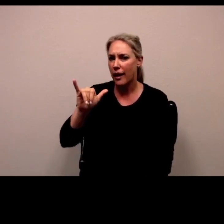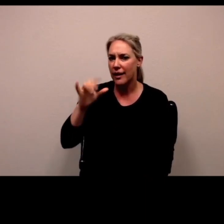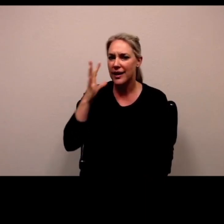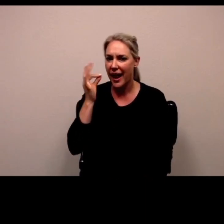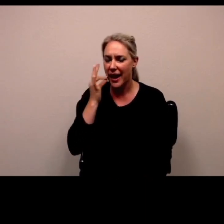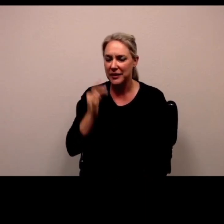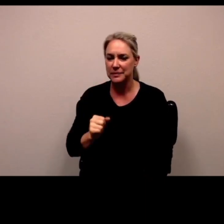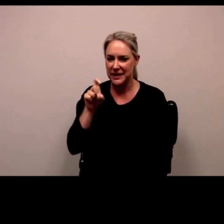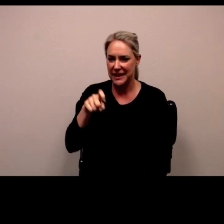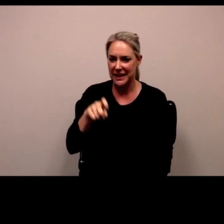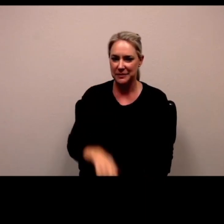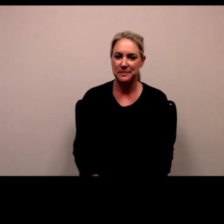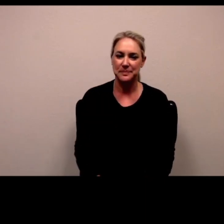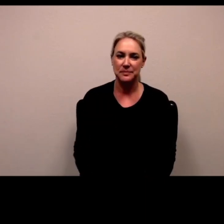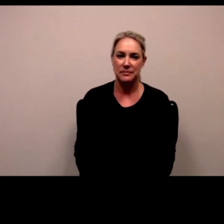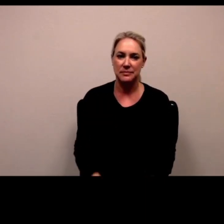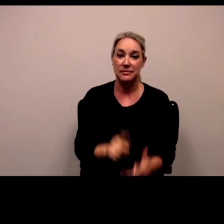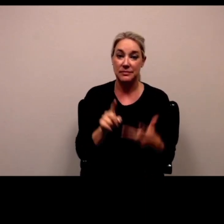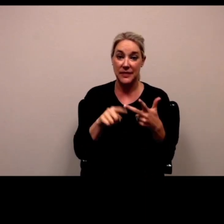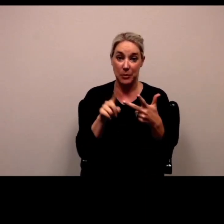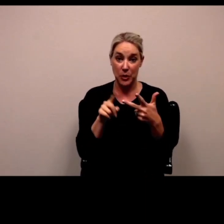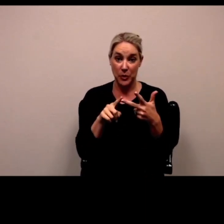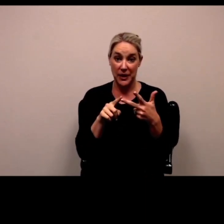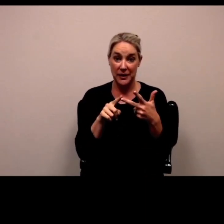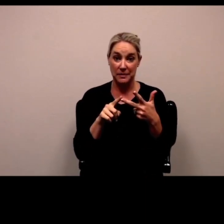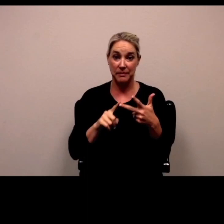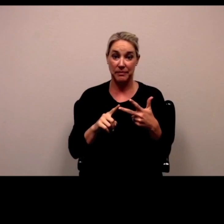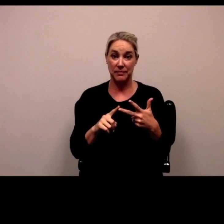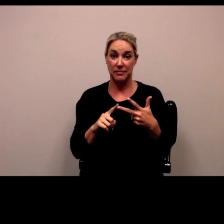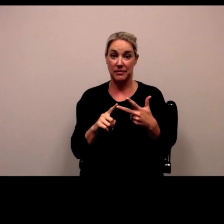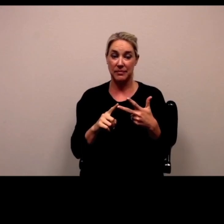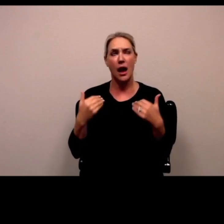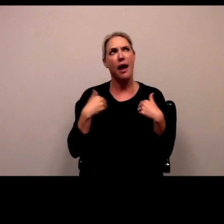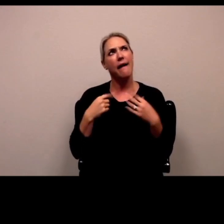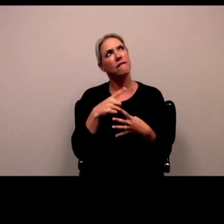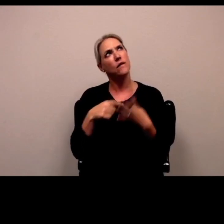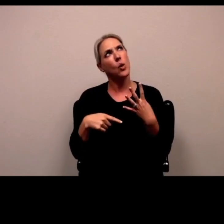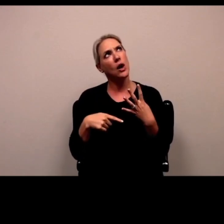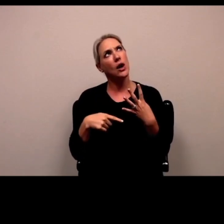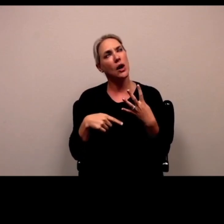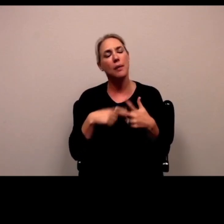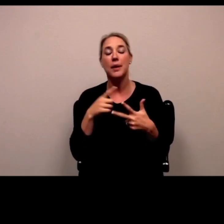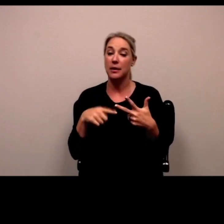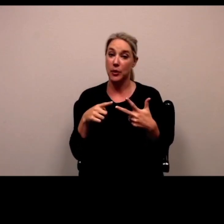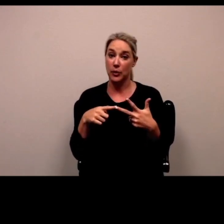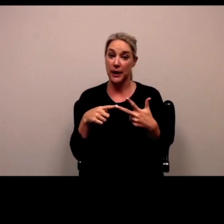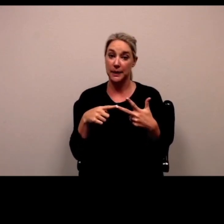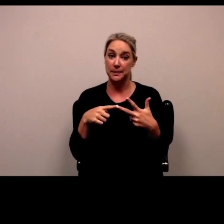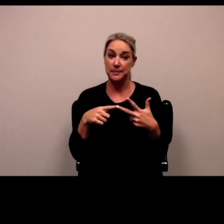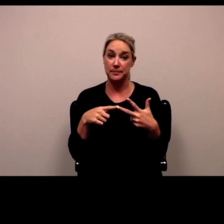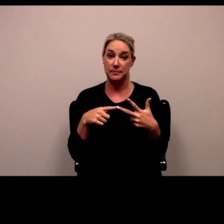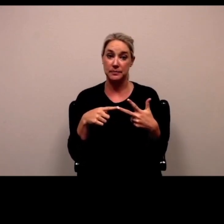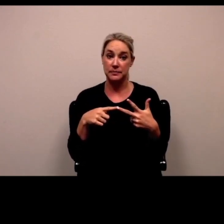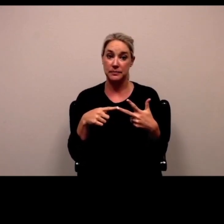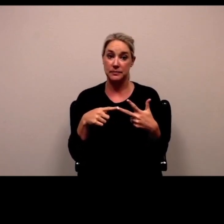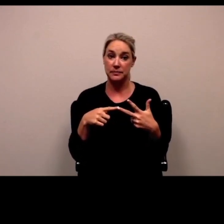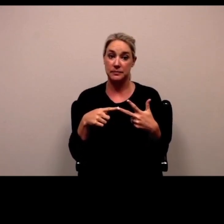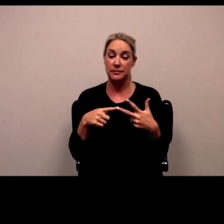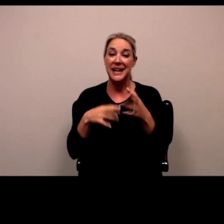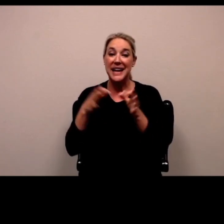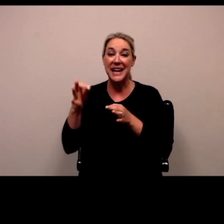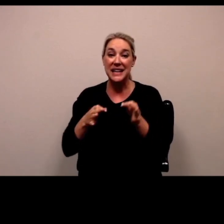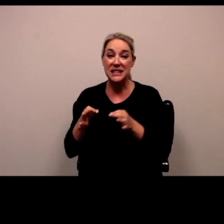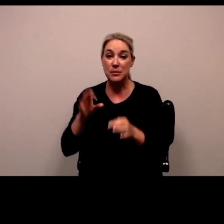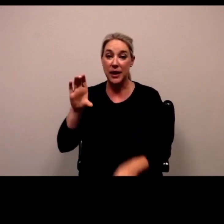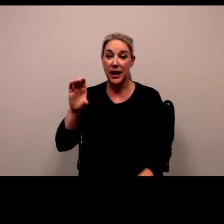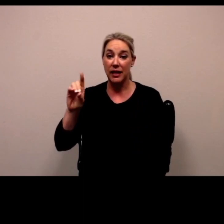And then number three, I think I got four things, but number three, explain the code in bits